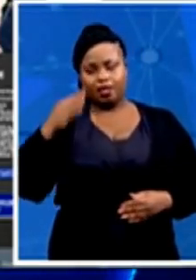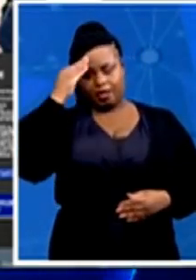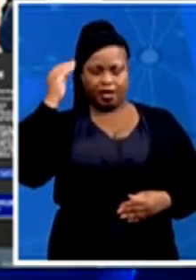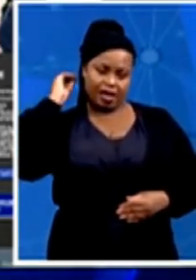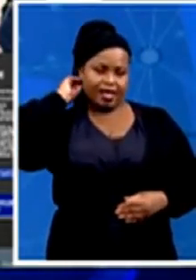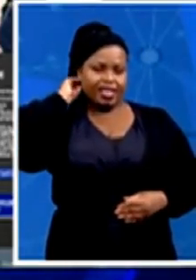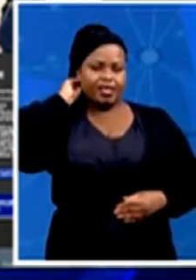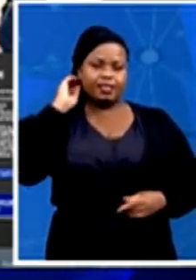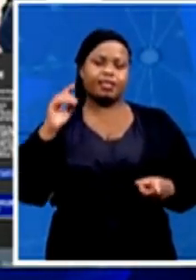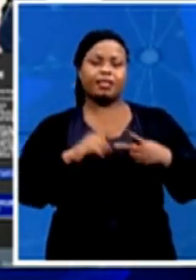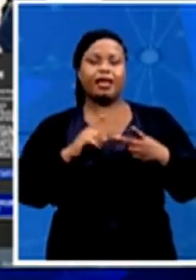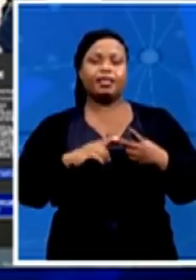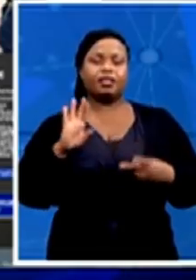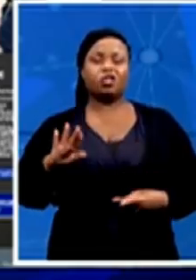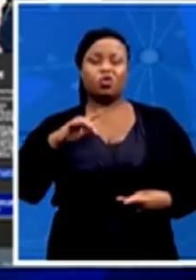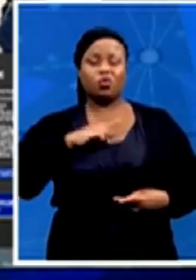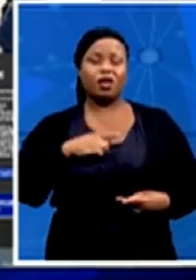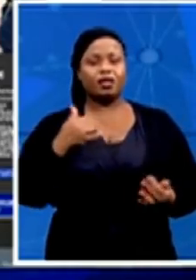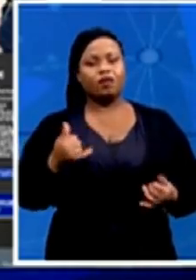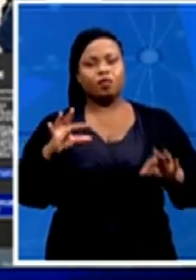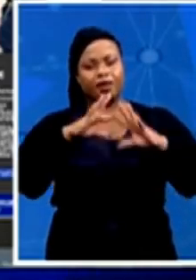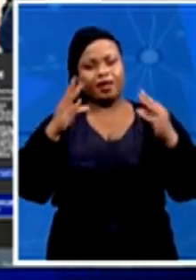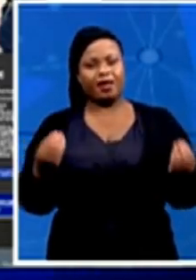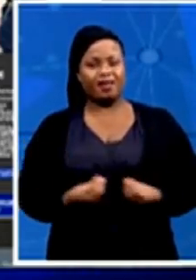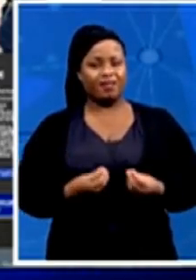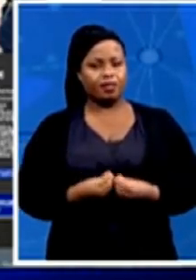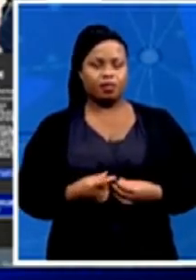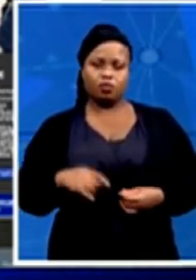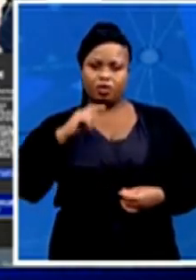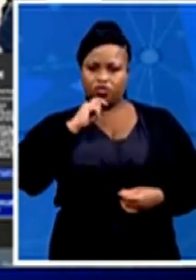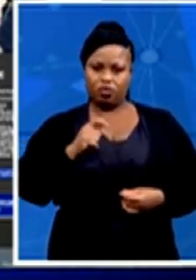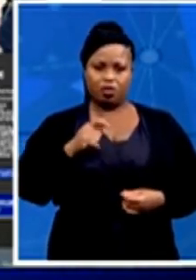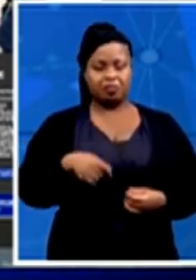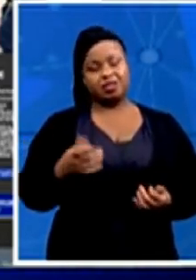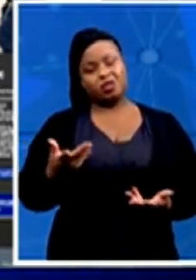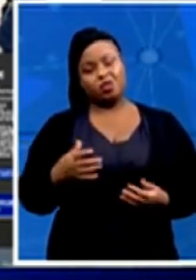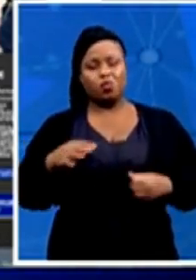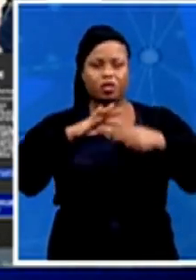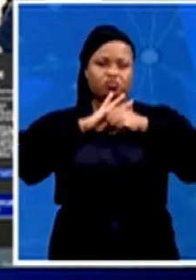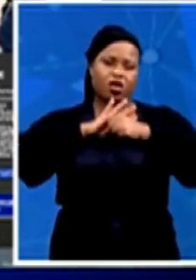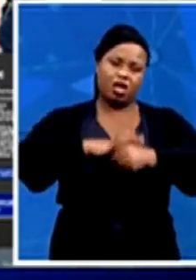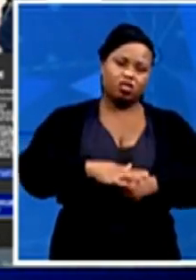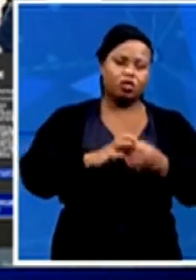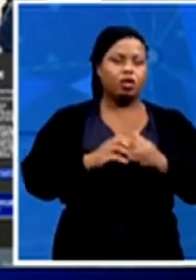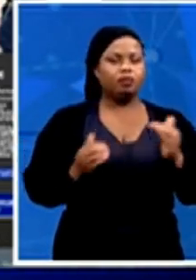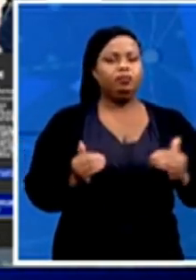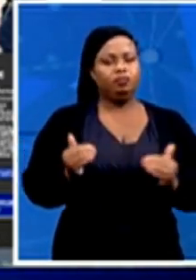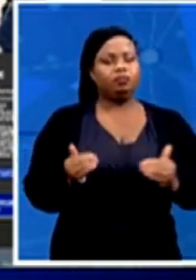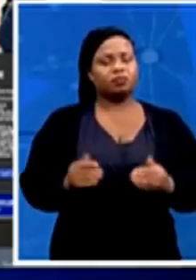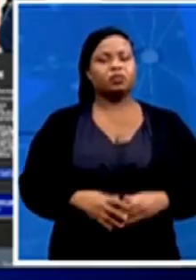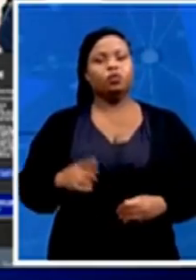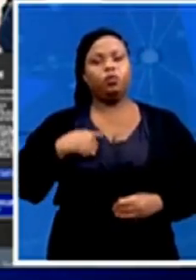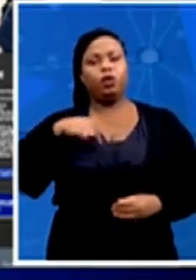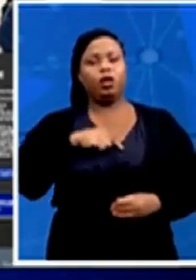and everything else is the same staff that's taking all these pressures. And it's really, we've done on-site counseling for employee